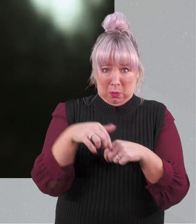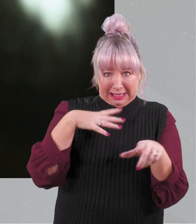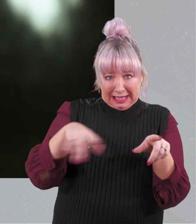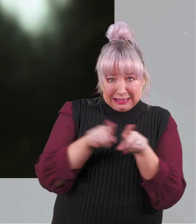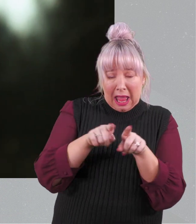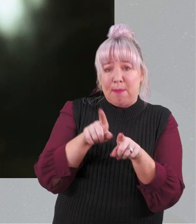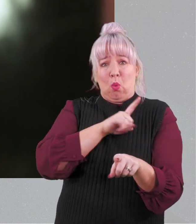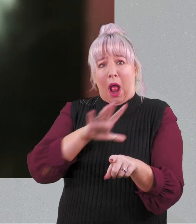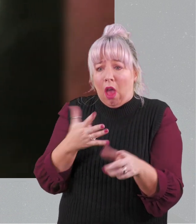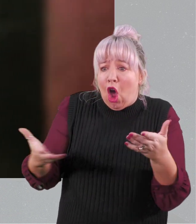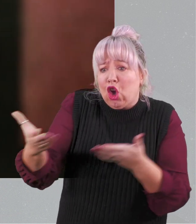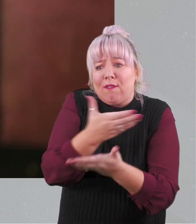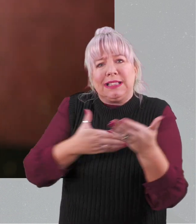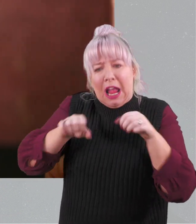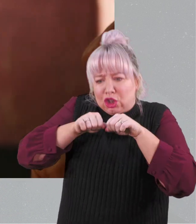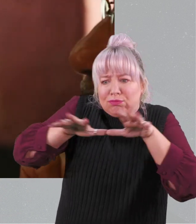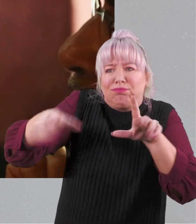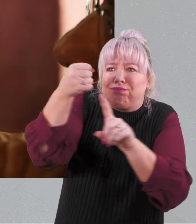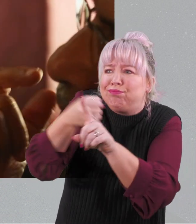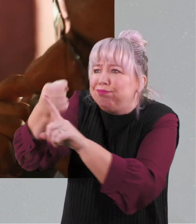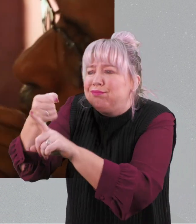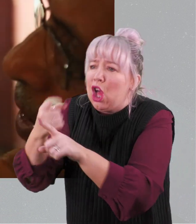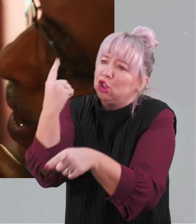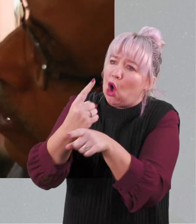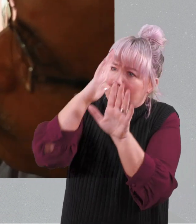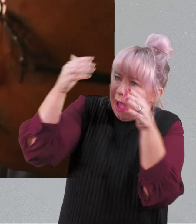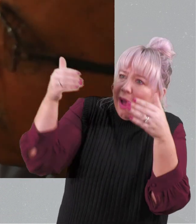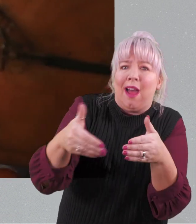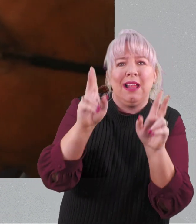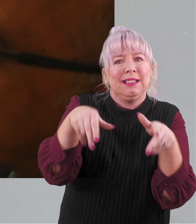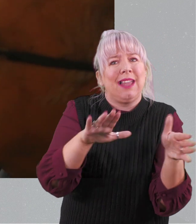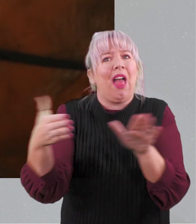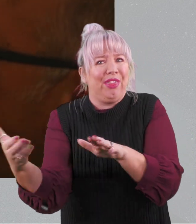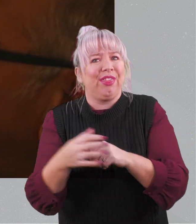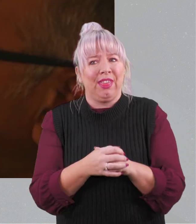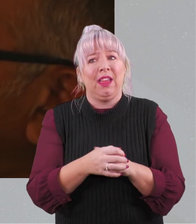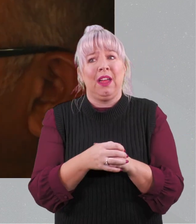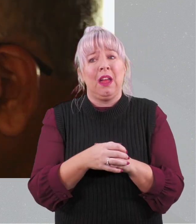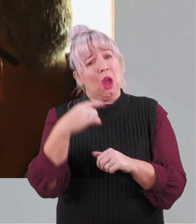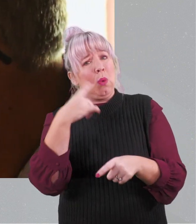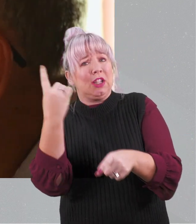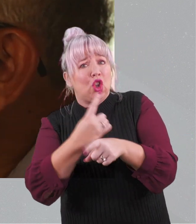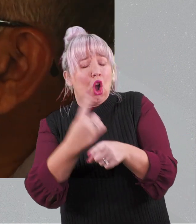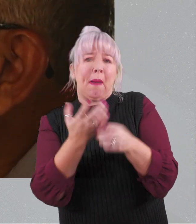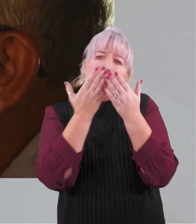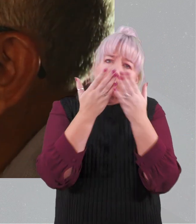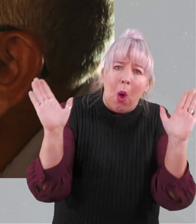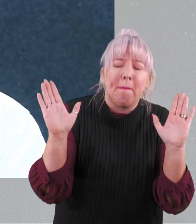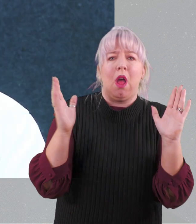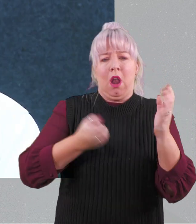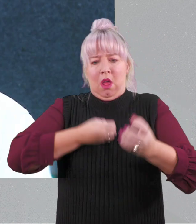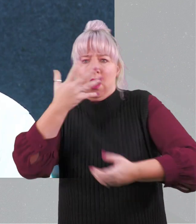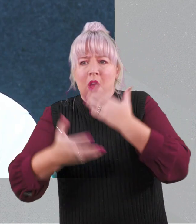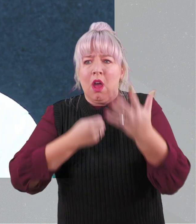a vaccination drive. Maybe we need to have conversation drives in every country. If